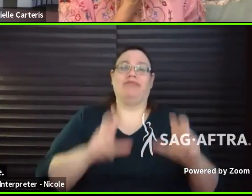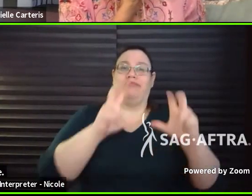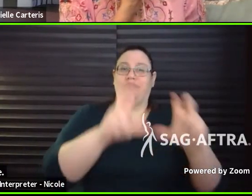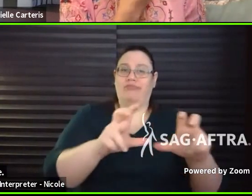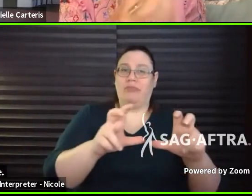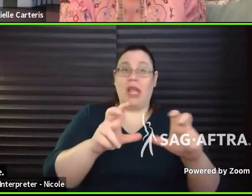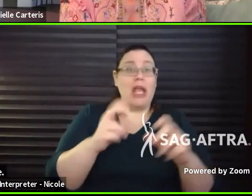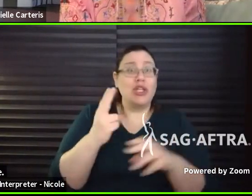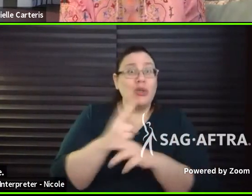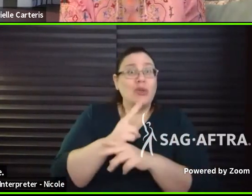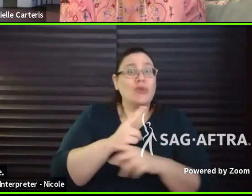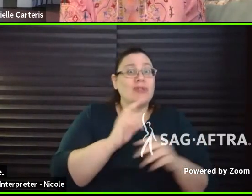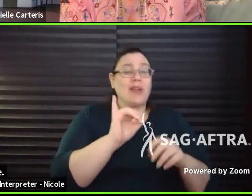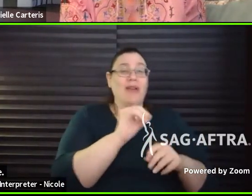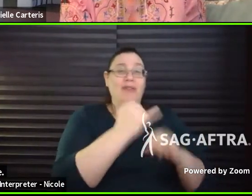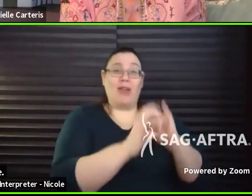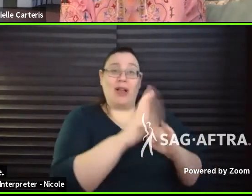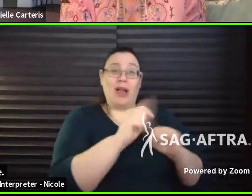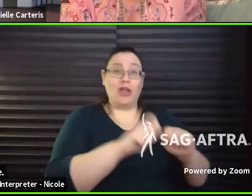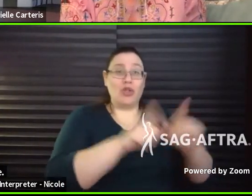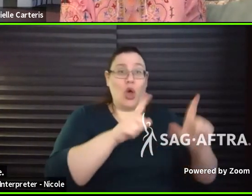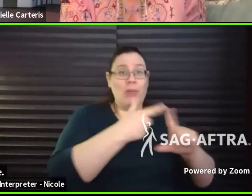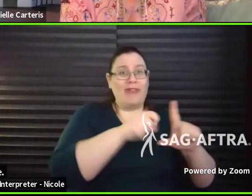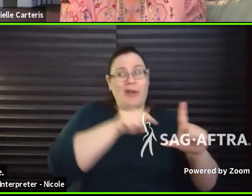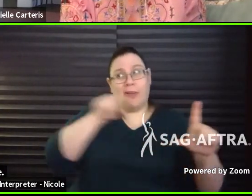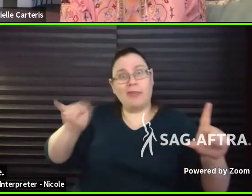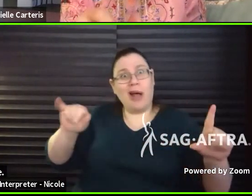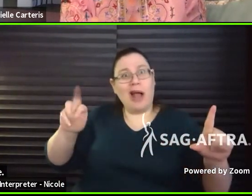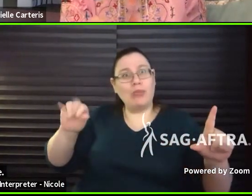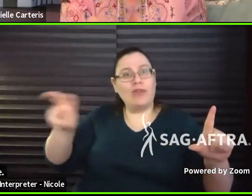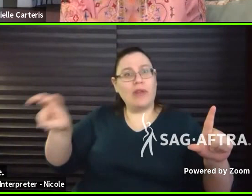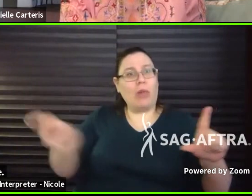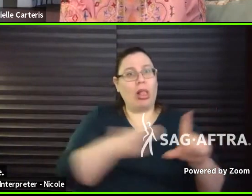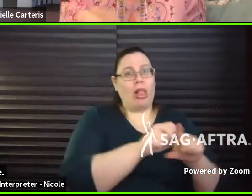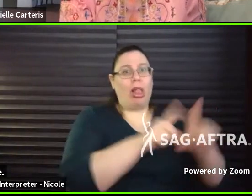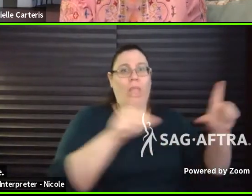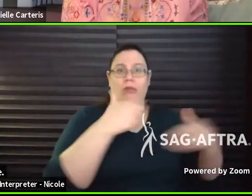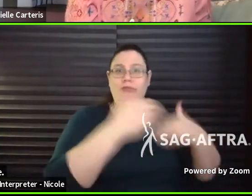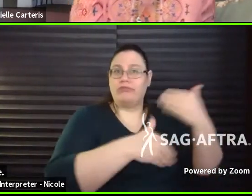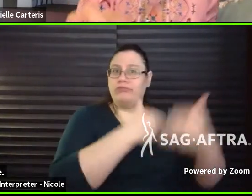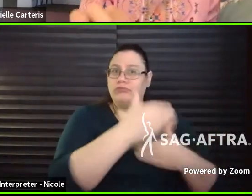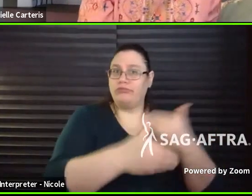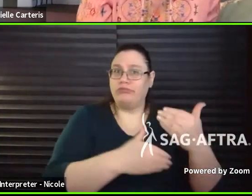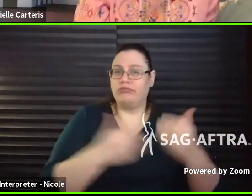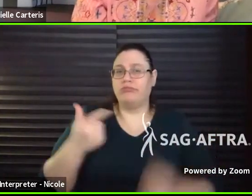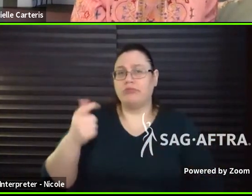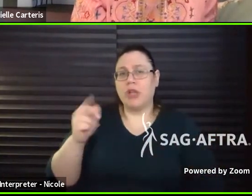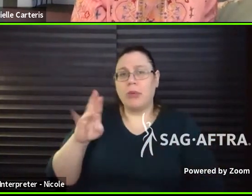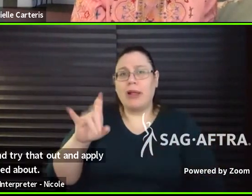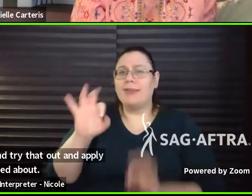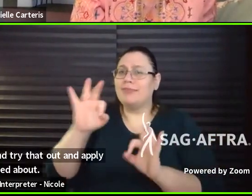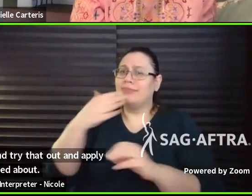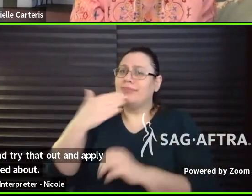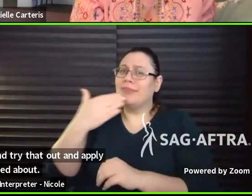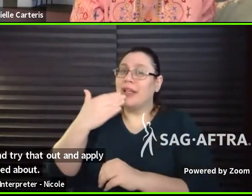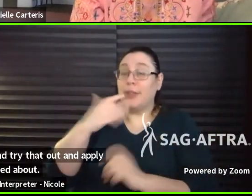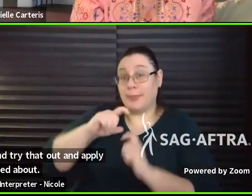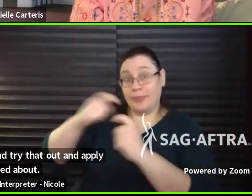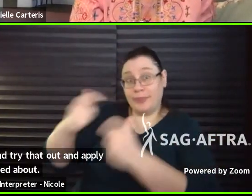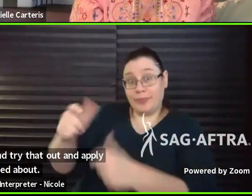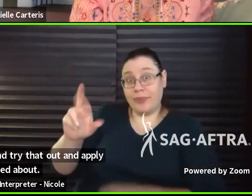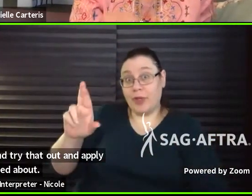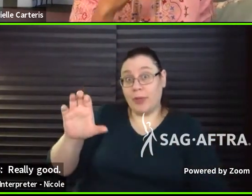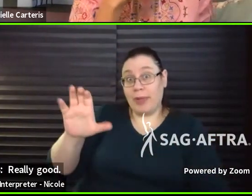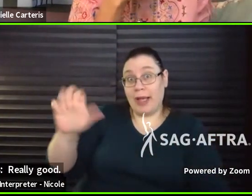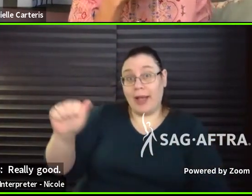we talked about. Look at that. Thank you for that. That's very helpful. Really, really good. Okay. Rebecca. You